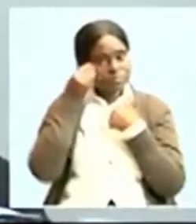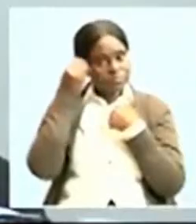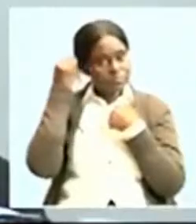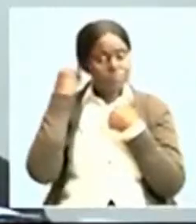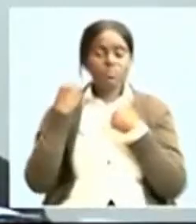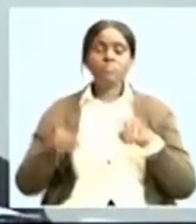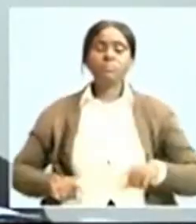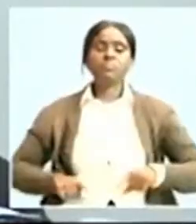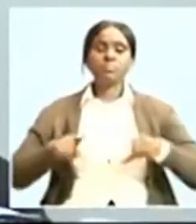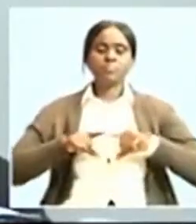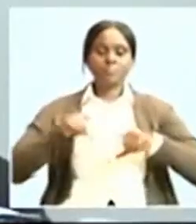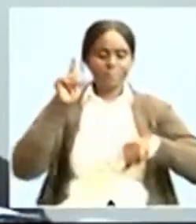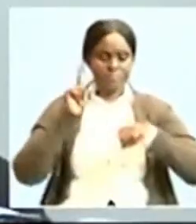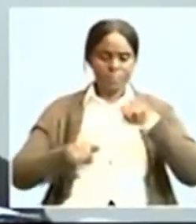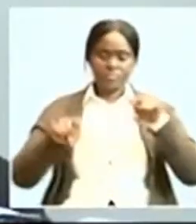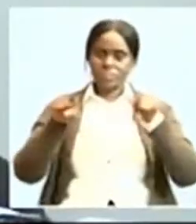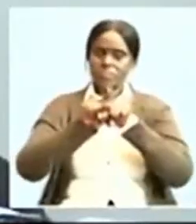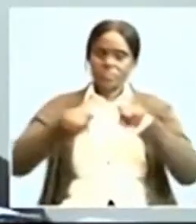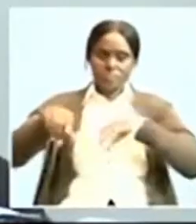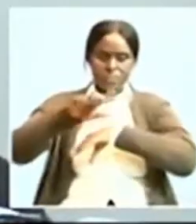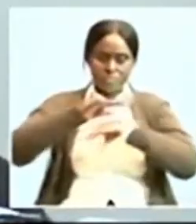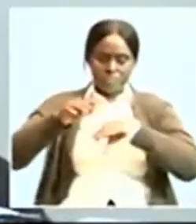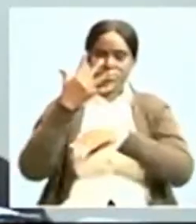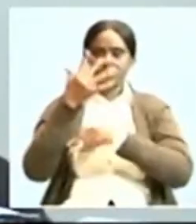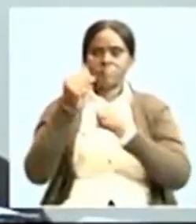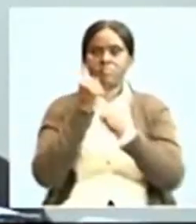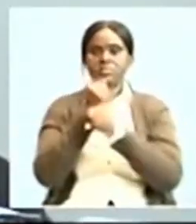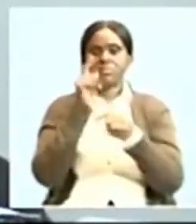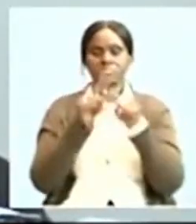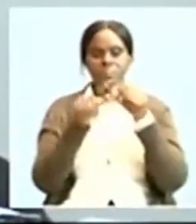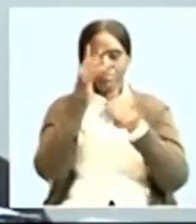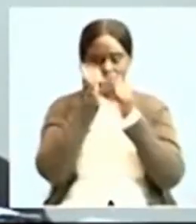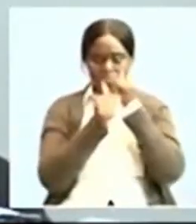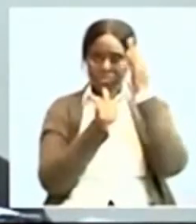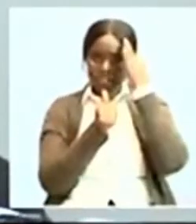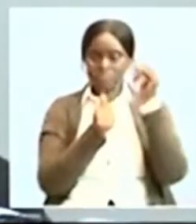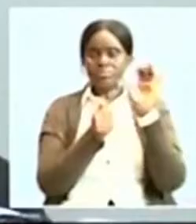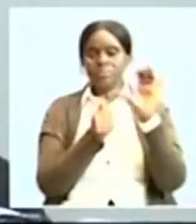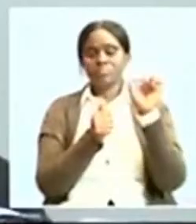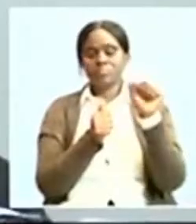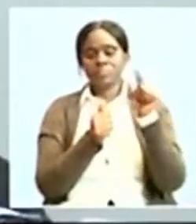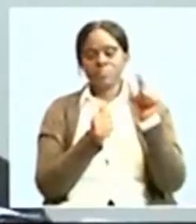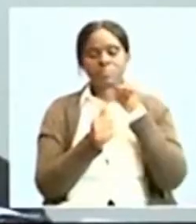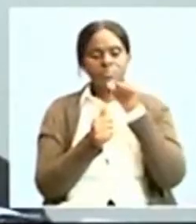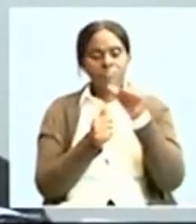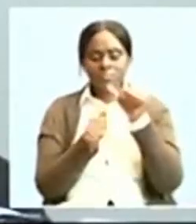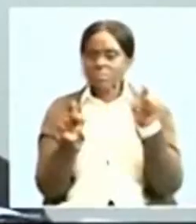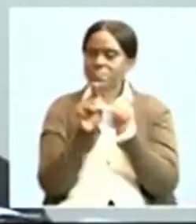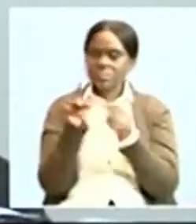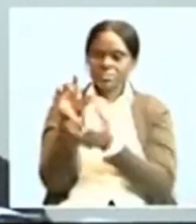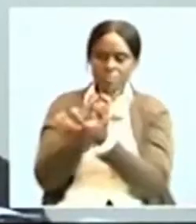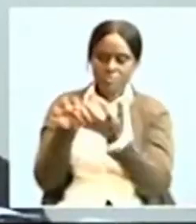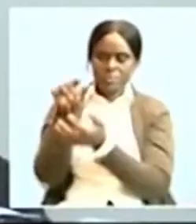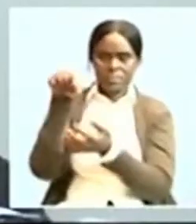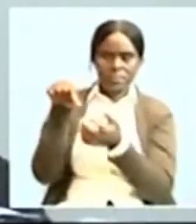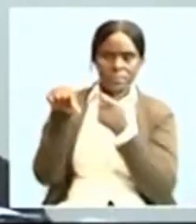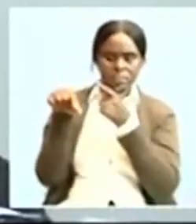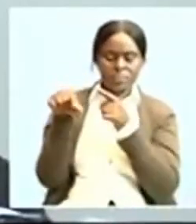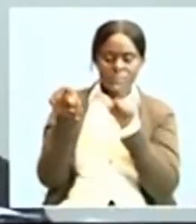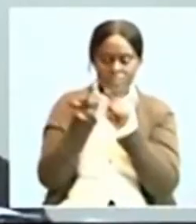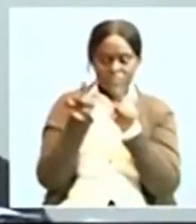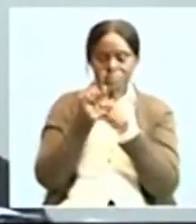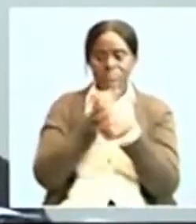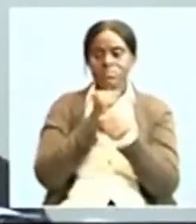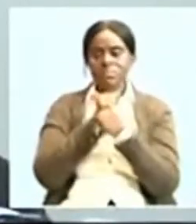life, it can't go beyond 5 years. Why CS? So do not compromise on the quality and